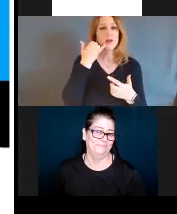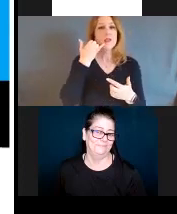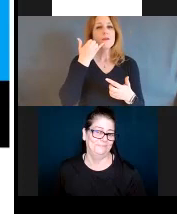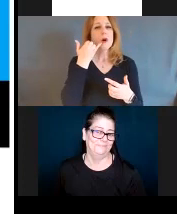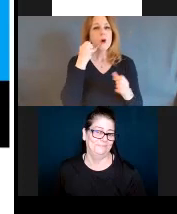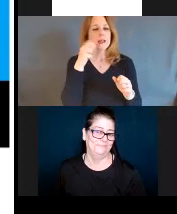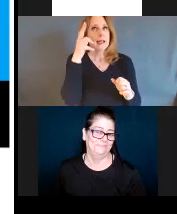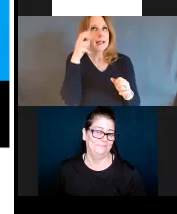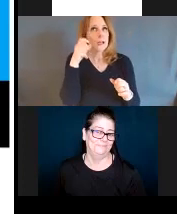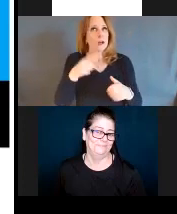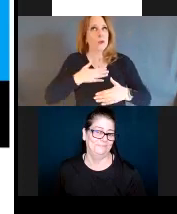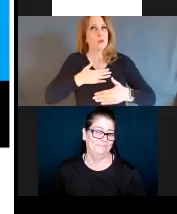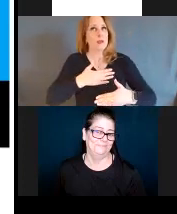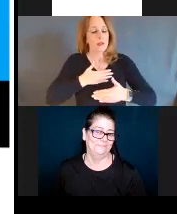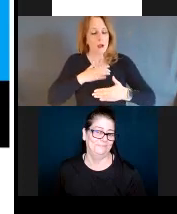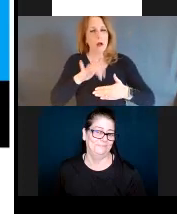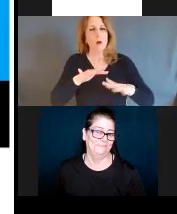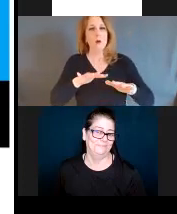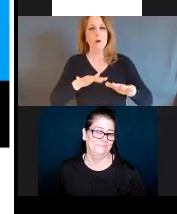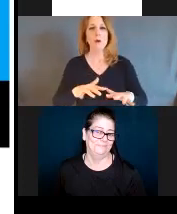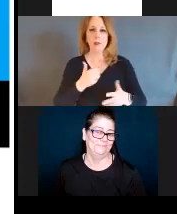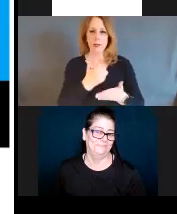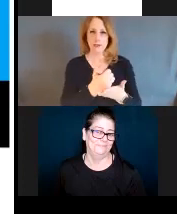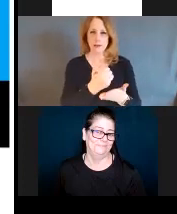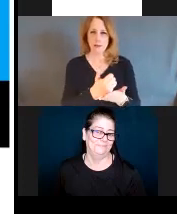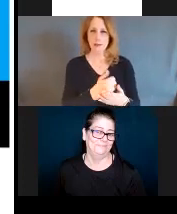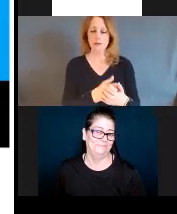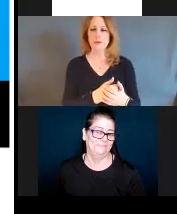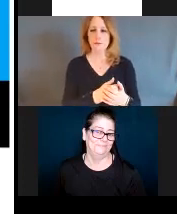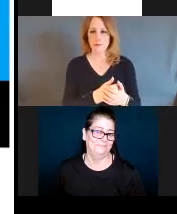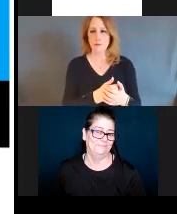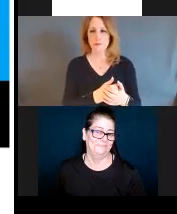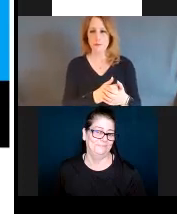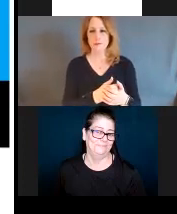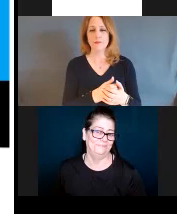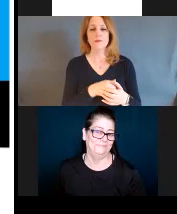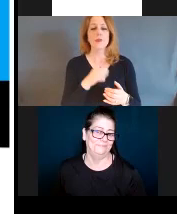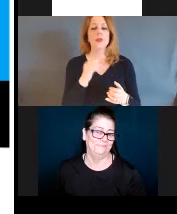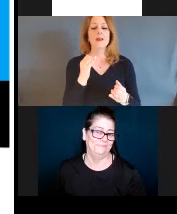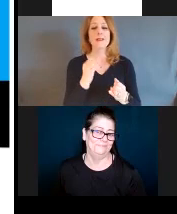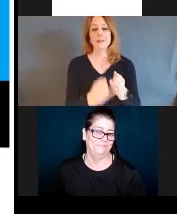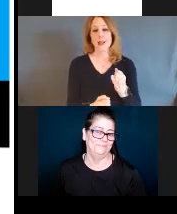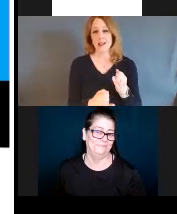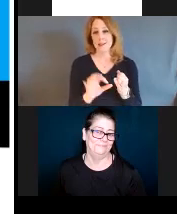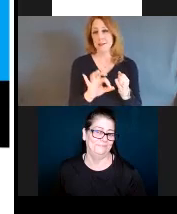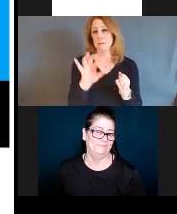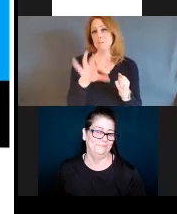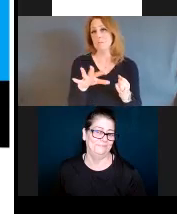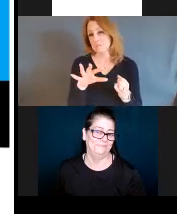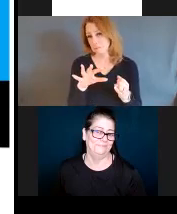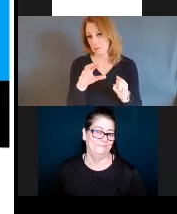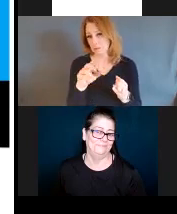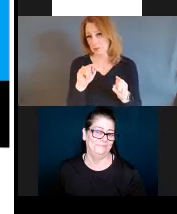to hear you breathing. That's also helpful. The last tip, this is kind of a bonus tip of those